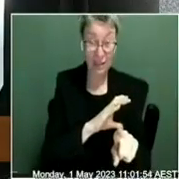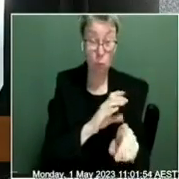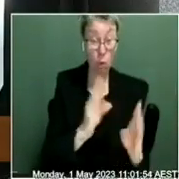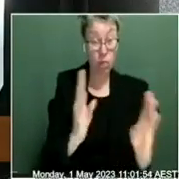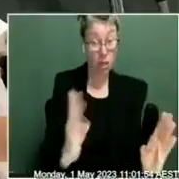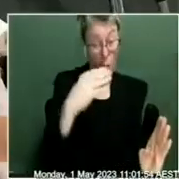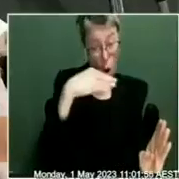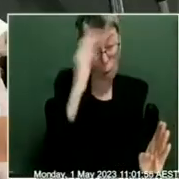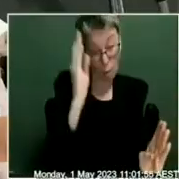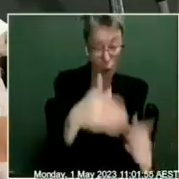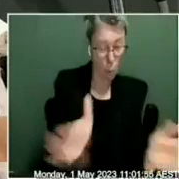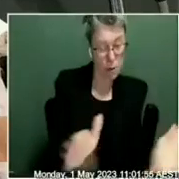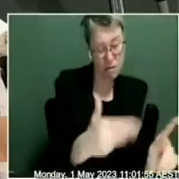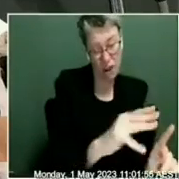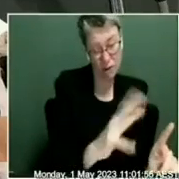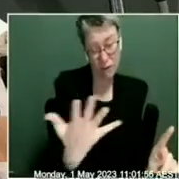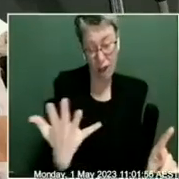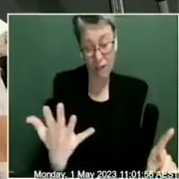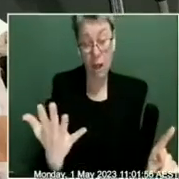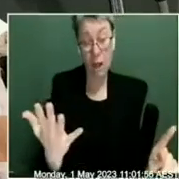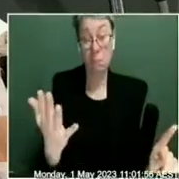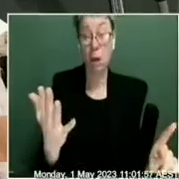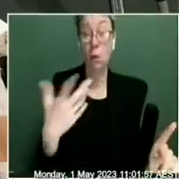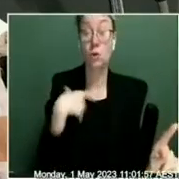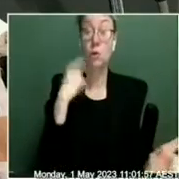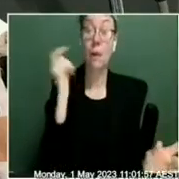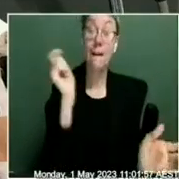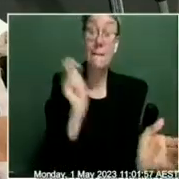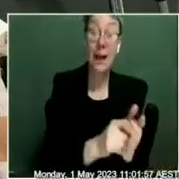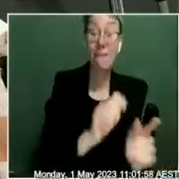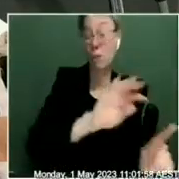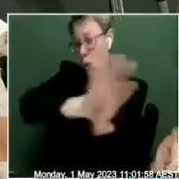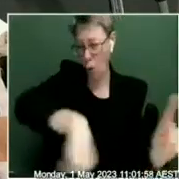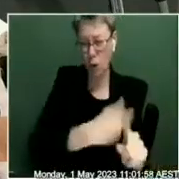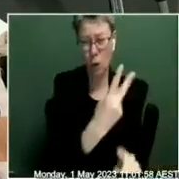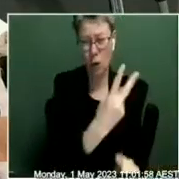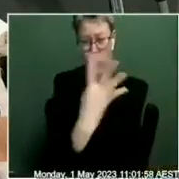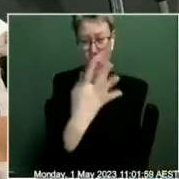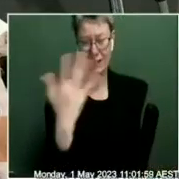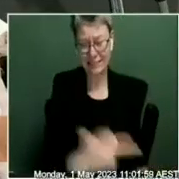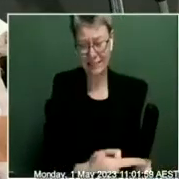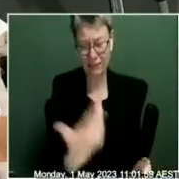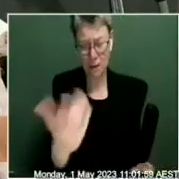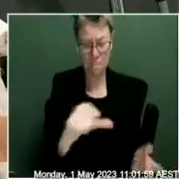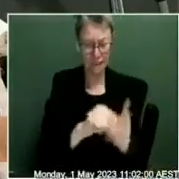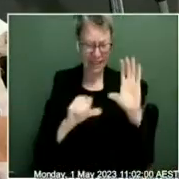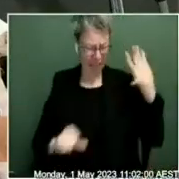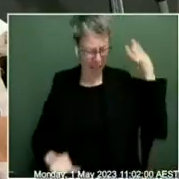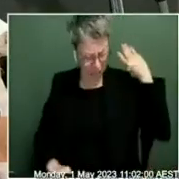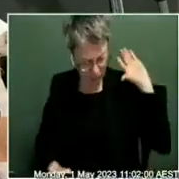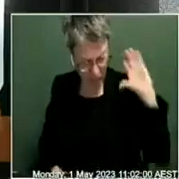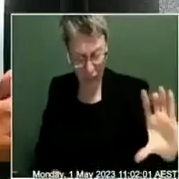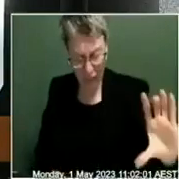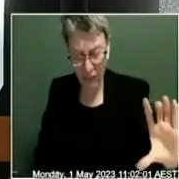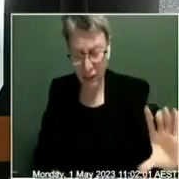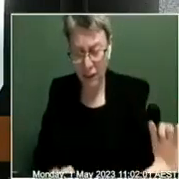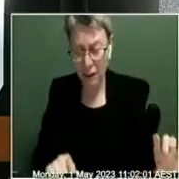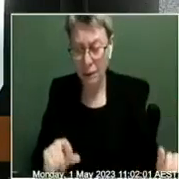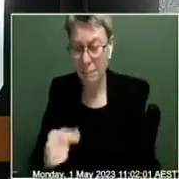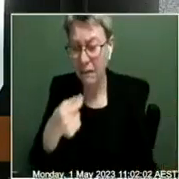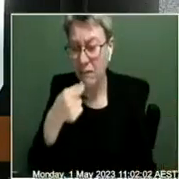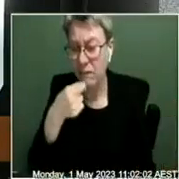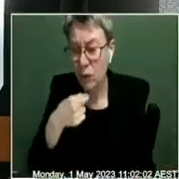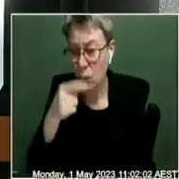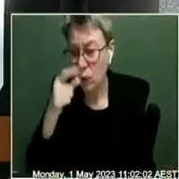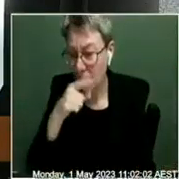more Aboriginal deaths in custody in those areas? So I guess the key... I can see